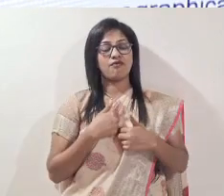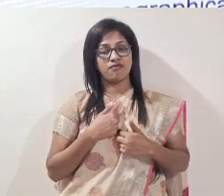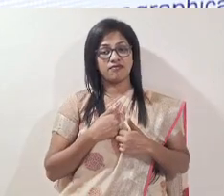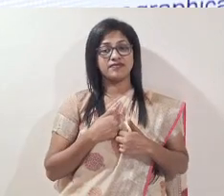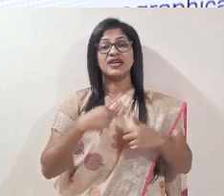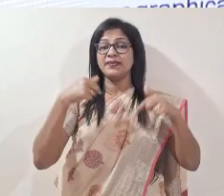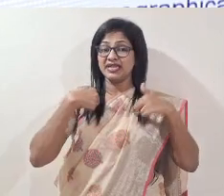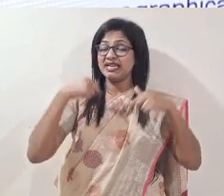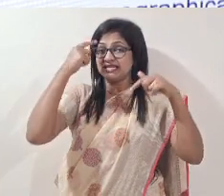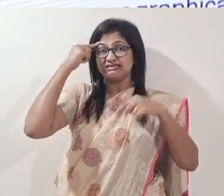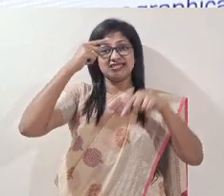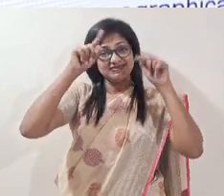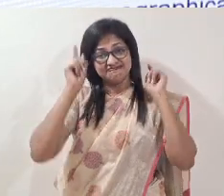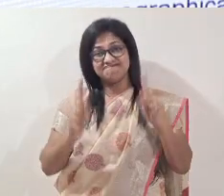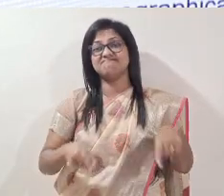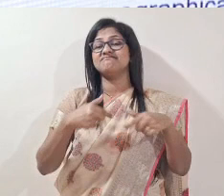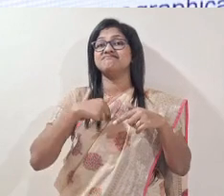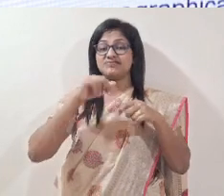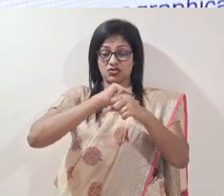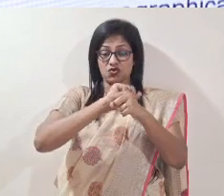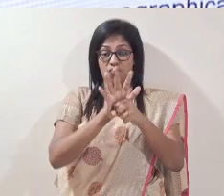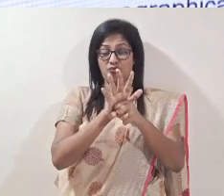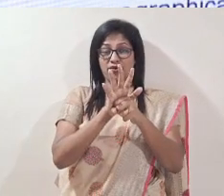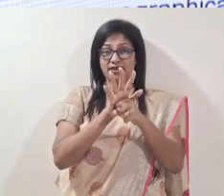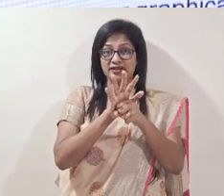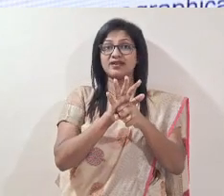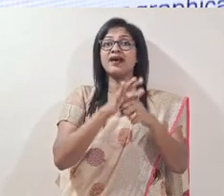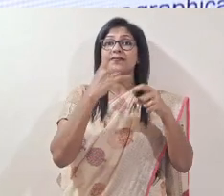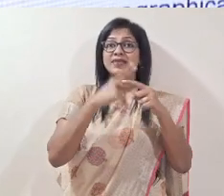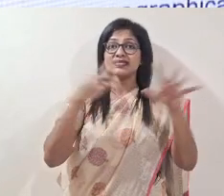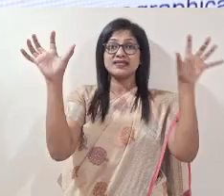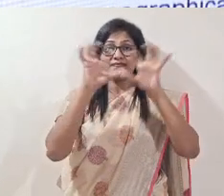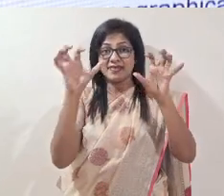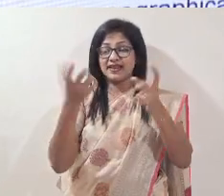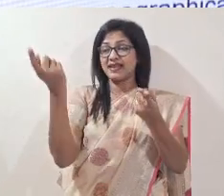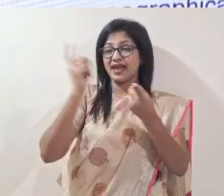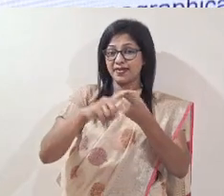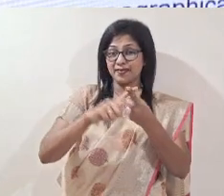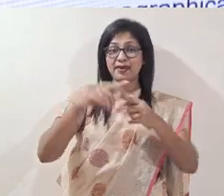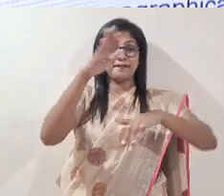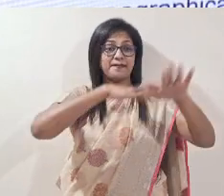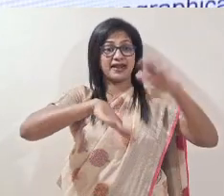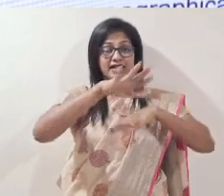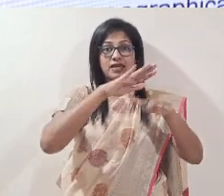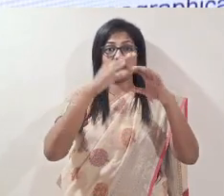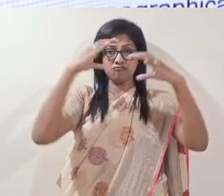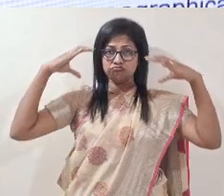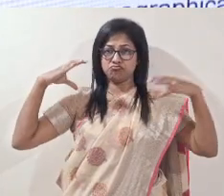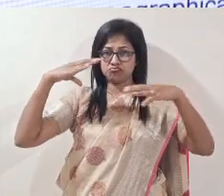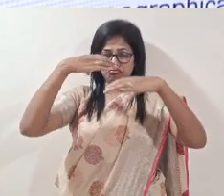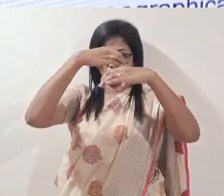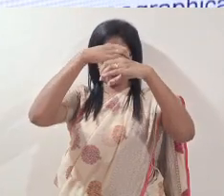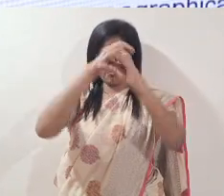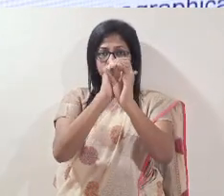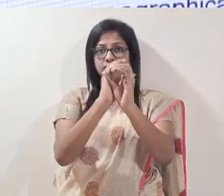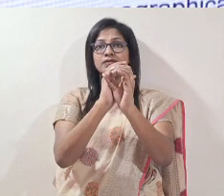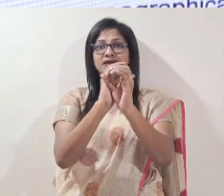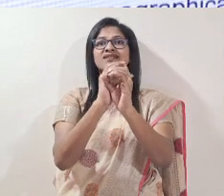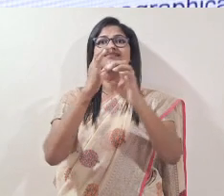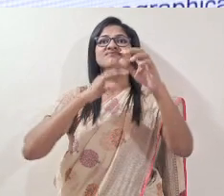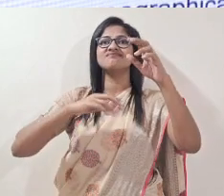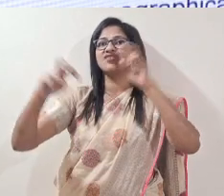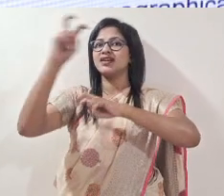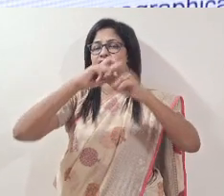think from now on, we should include COVID-19 and epidemic and pandemic planning as a lens in a transportation